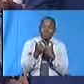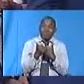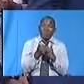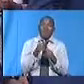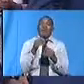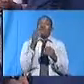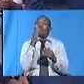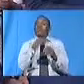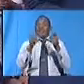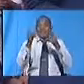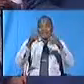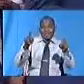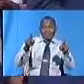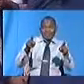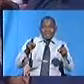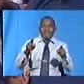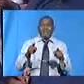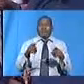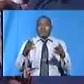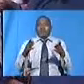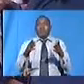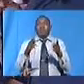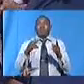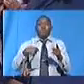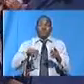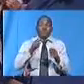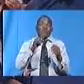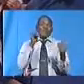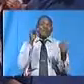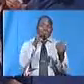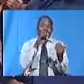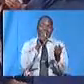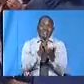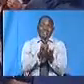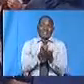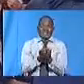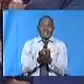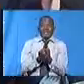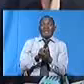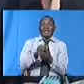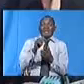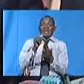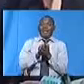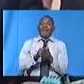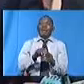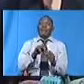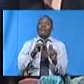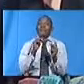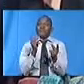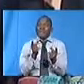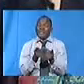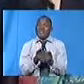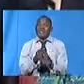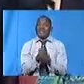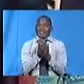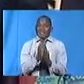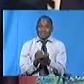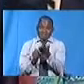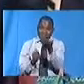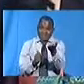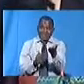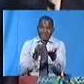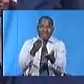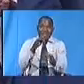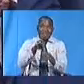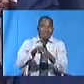stations, of course, one would expect that from their training they would know how to report those